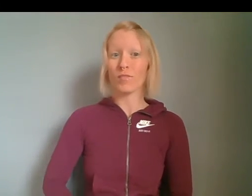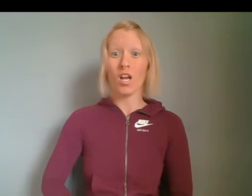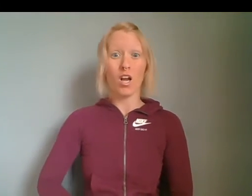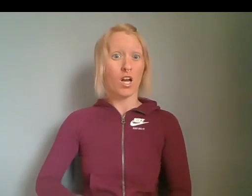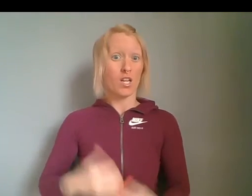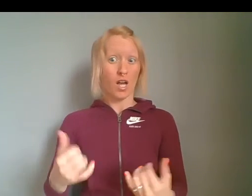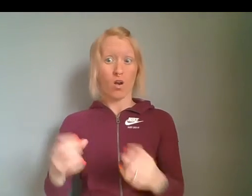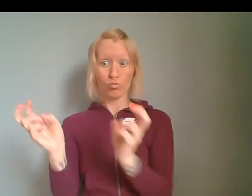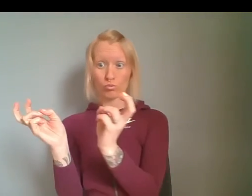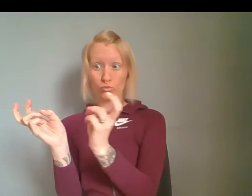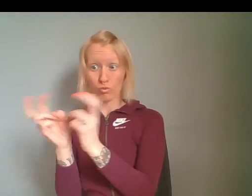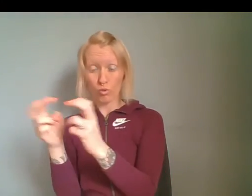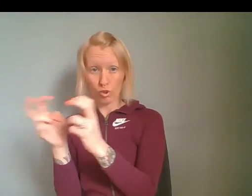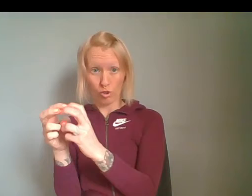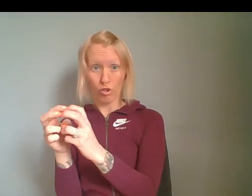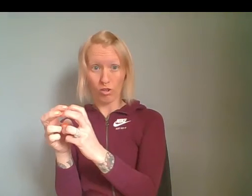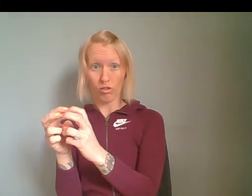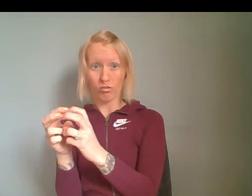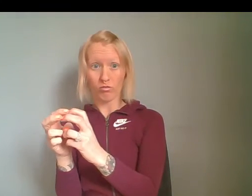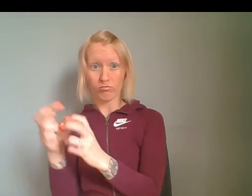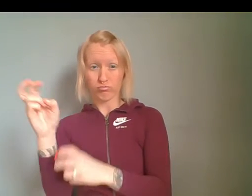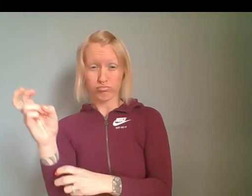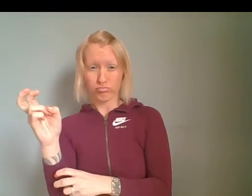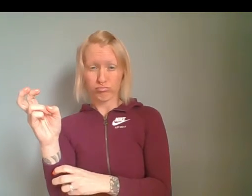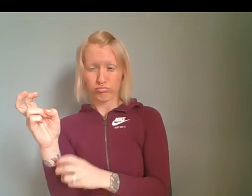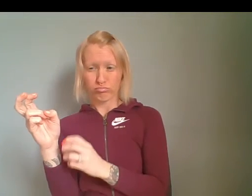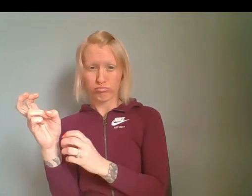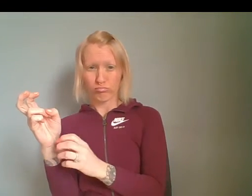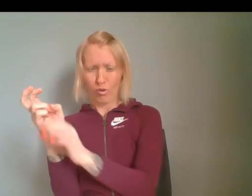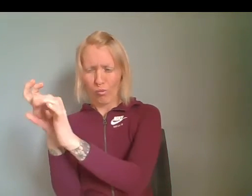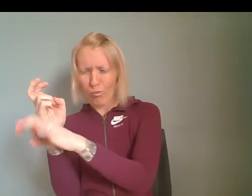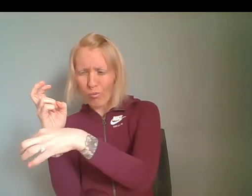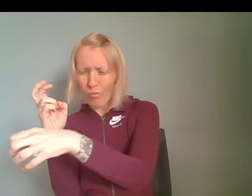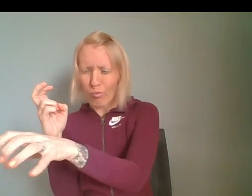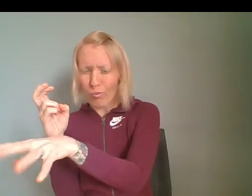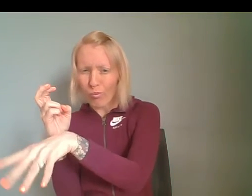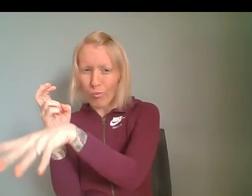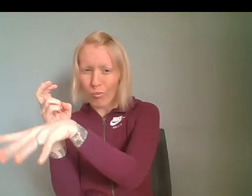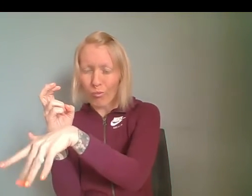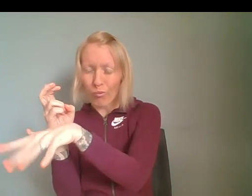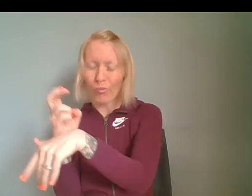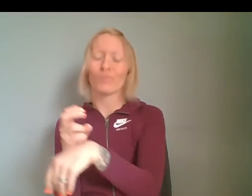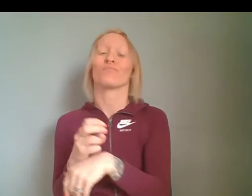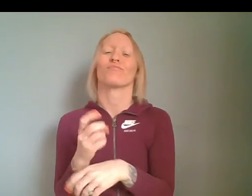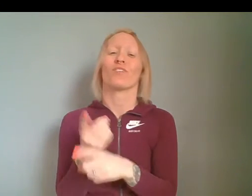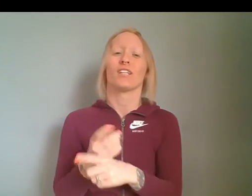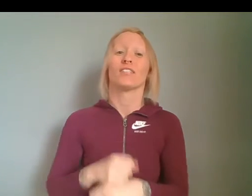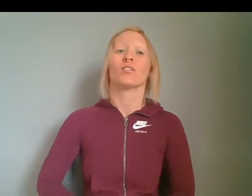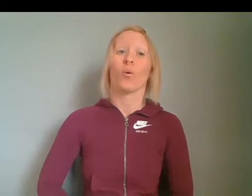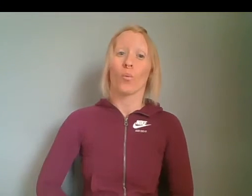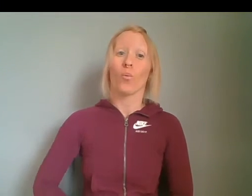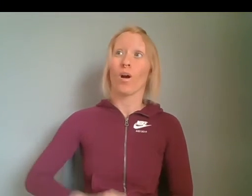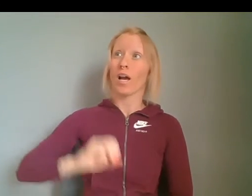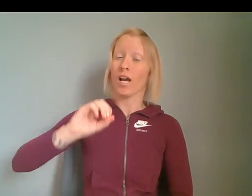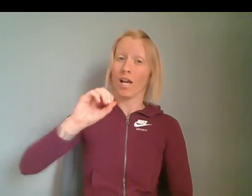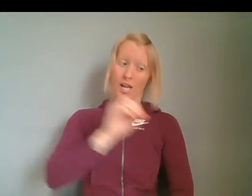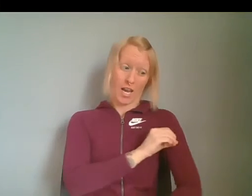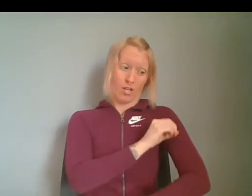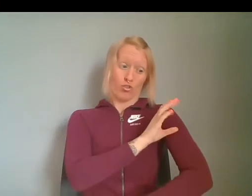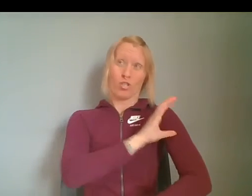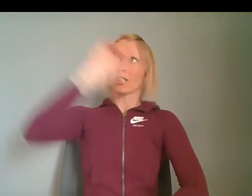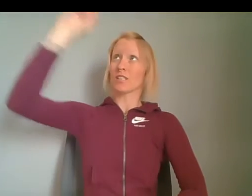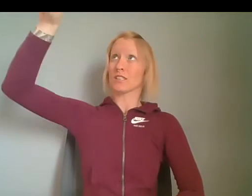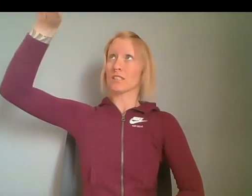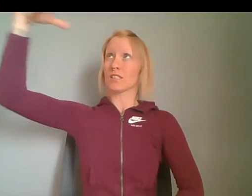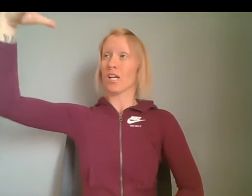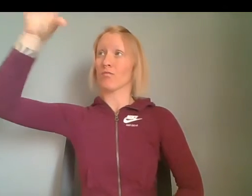yours. My squirrel's got a little hand right here, got a little leg, but a squirrel has a fluffy tail, right? Now the energy goes from the